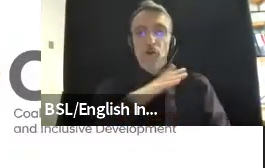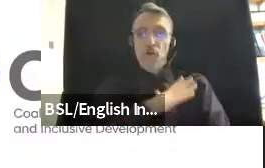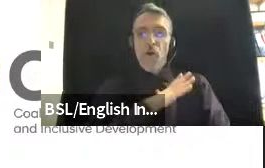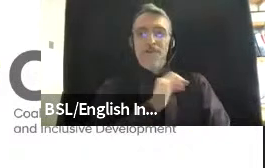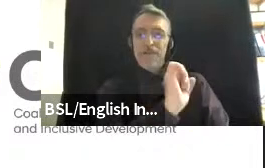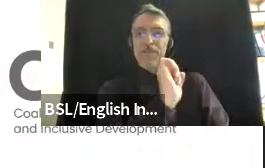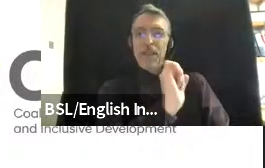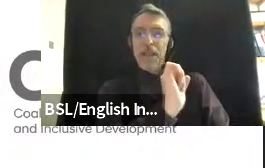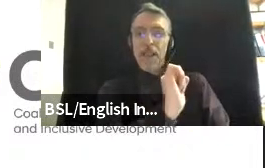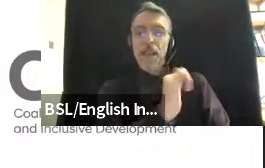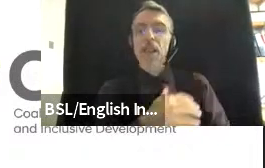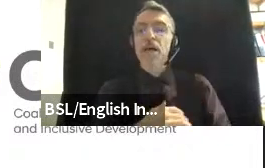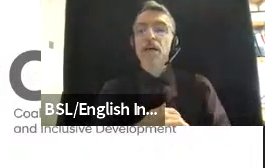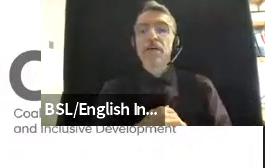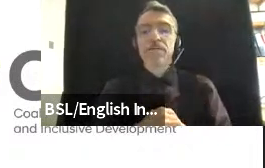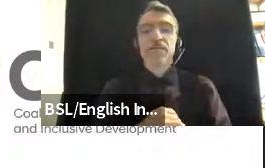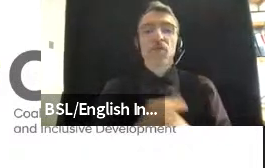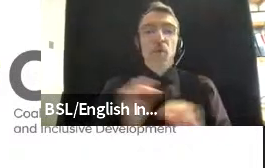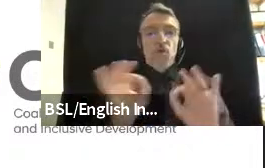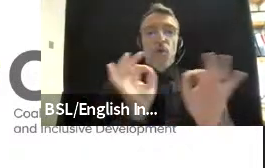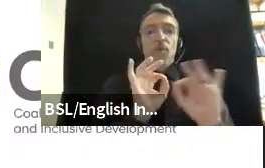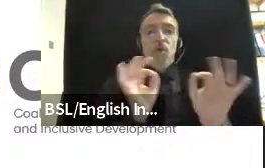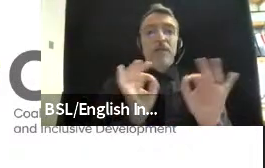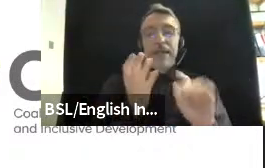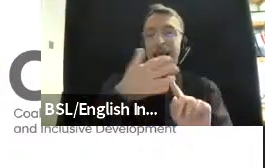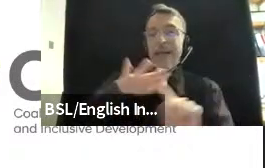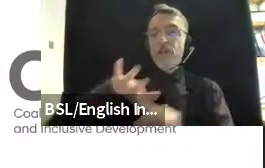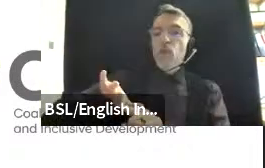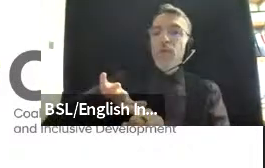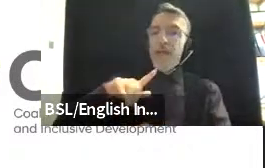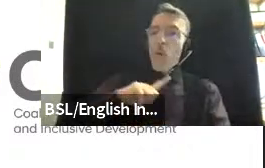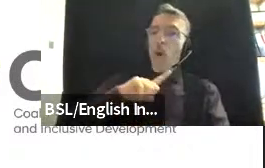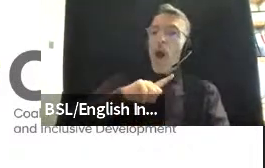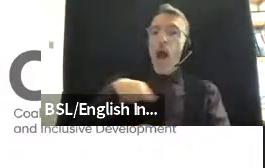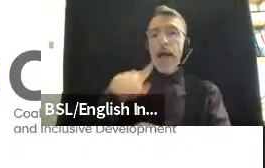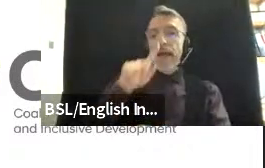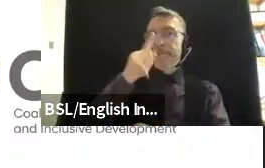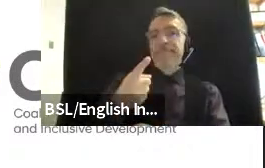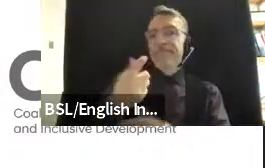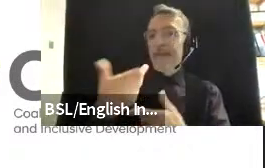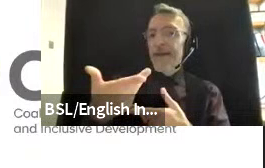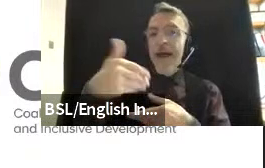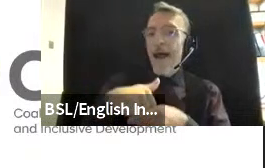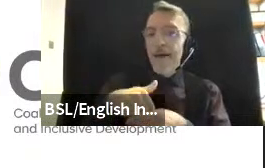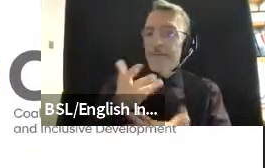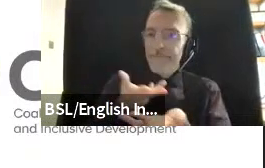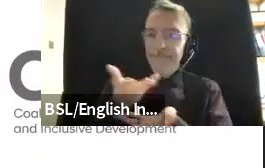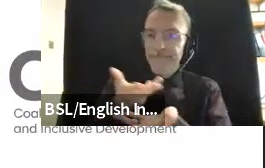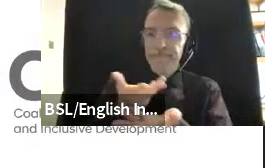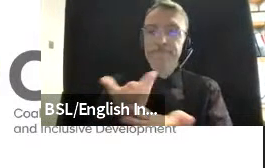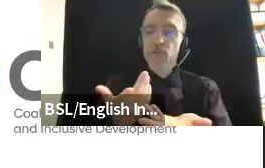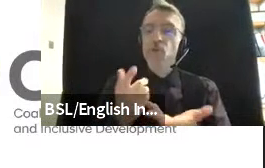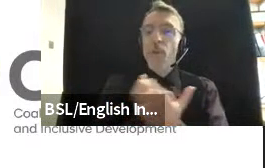them, and no one was excluded on grounds of their needs.